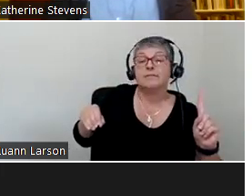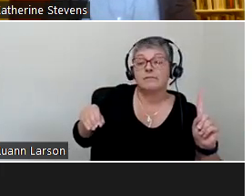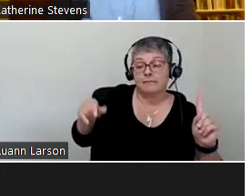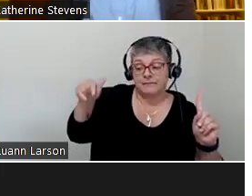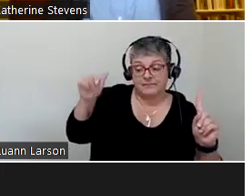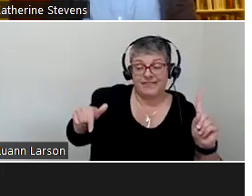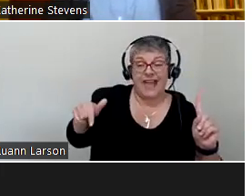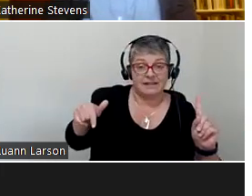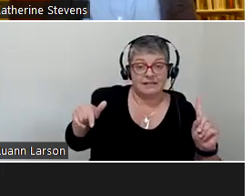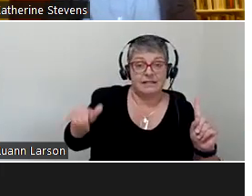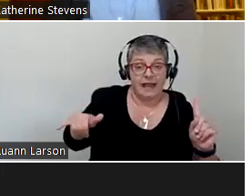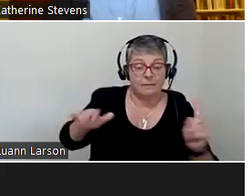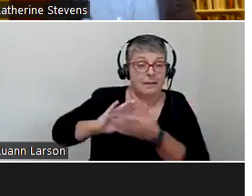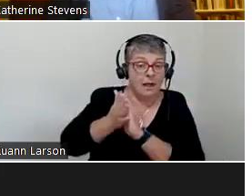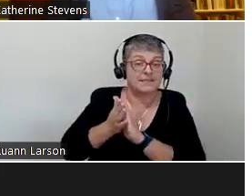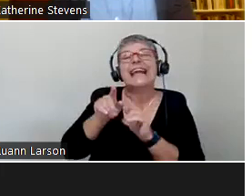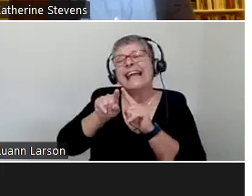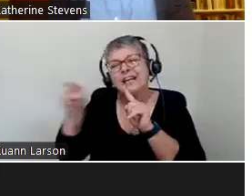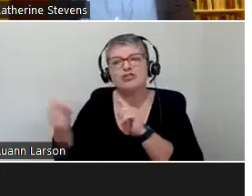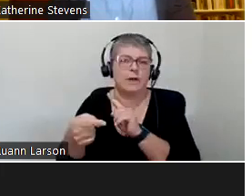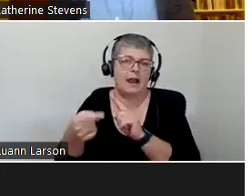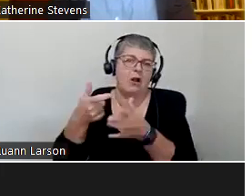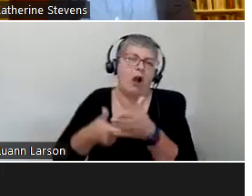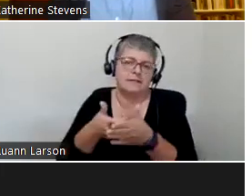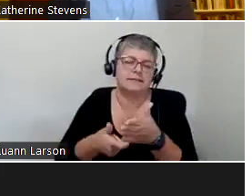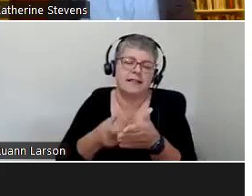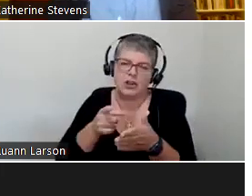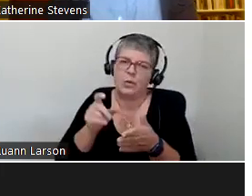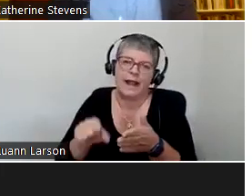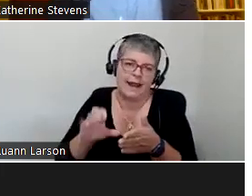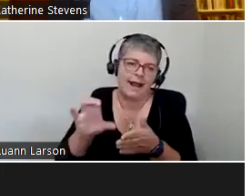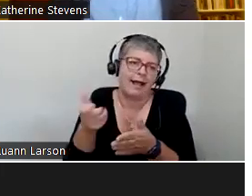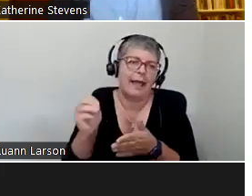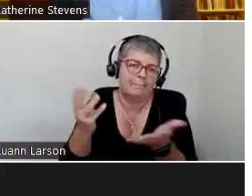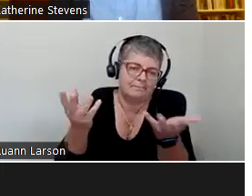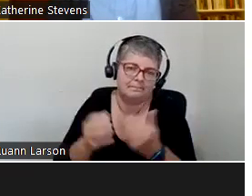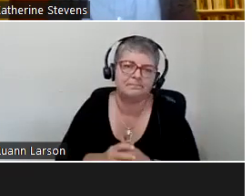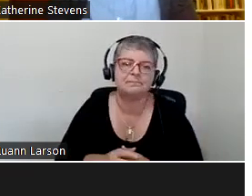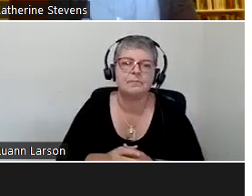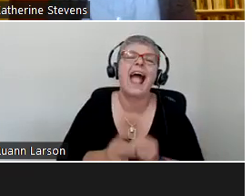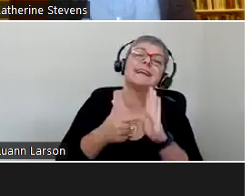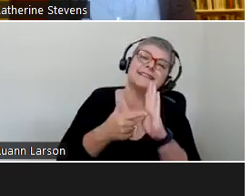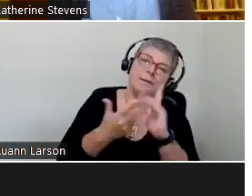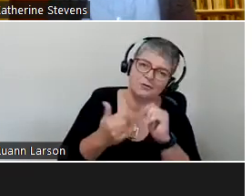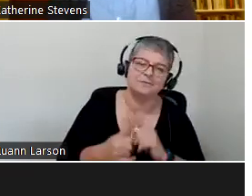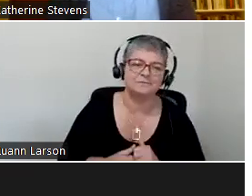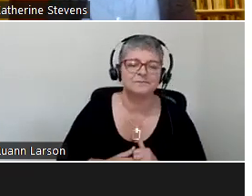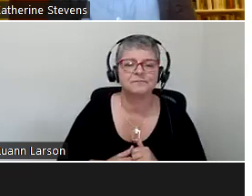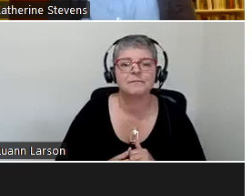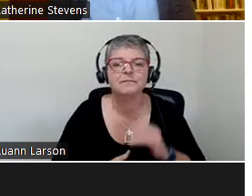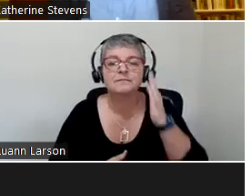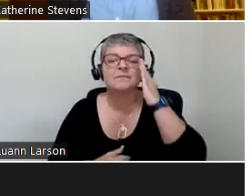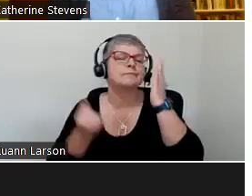that 10% becomes your indirect cost you're able to claim. So here's an example. If